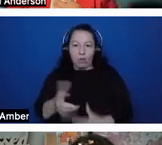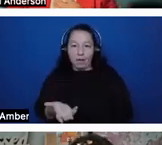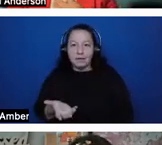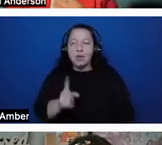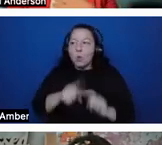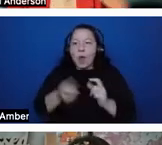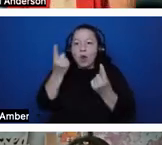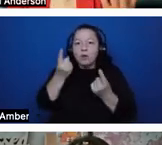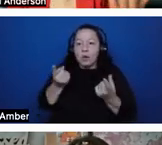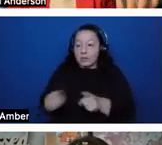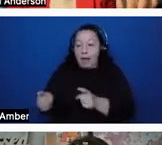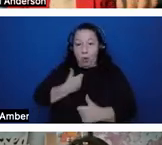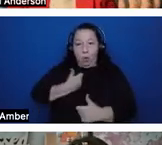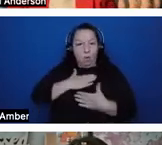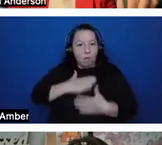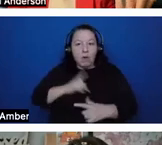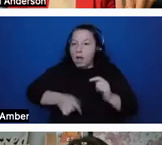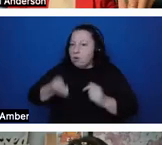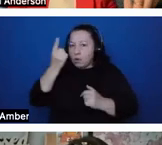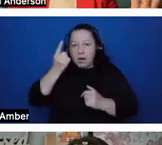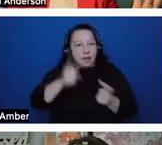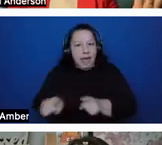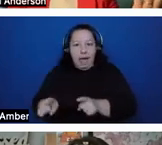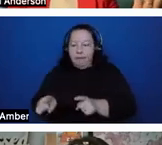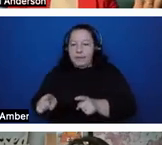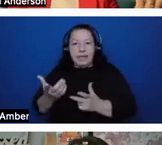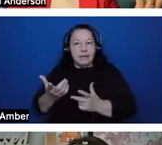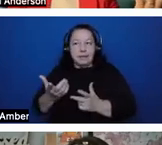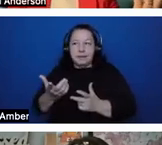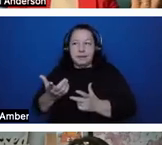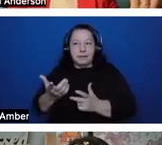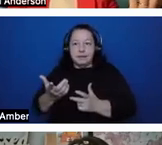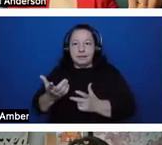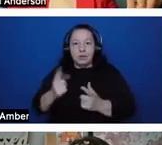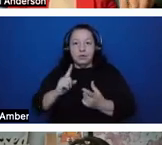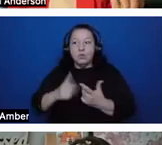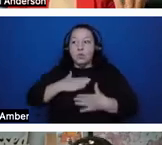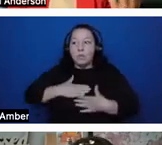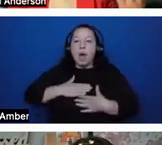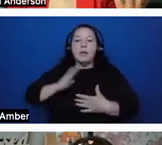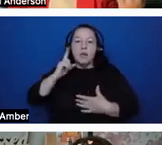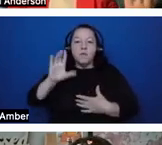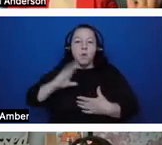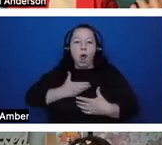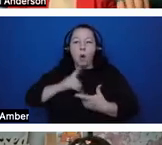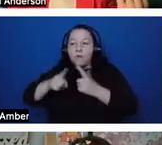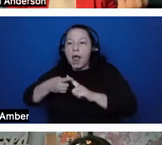to our own bodies. We can't understand what's happening to the bodies of our friends, our